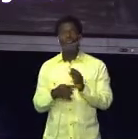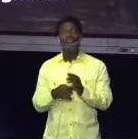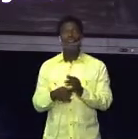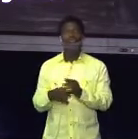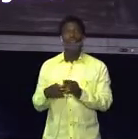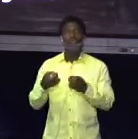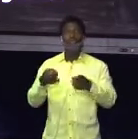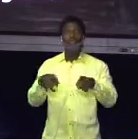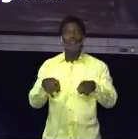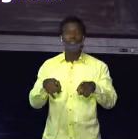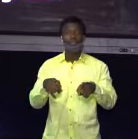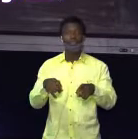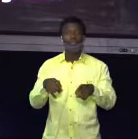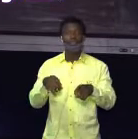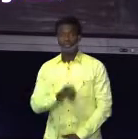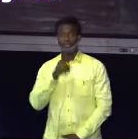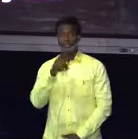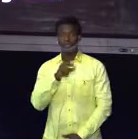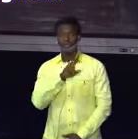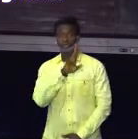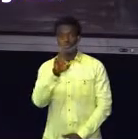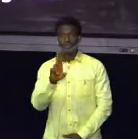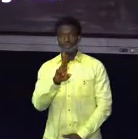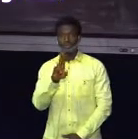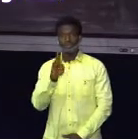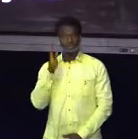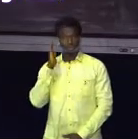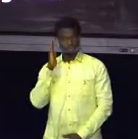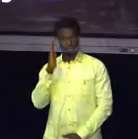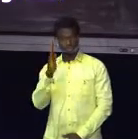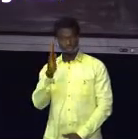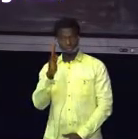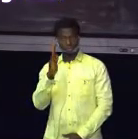events happening in the future. You use will